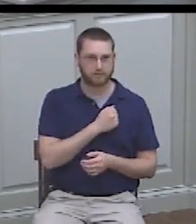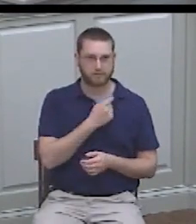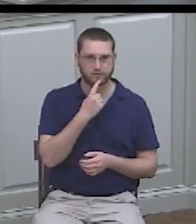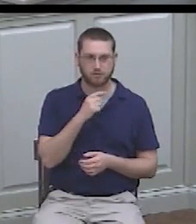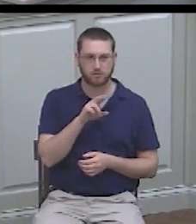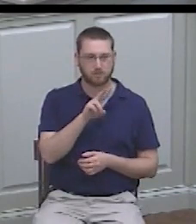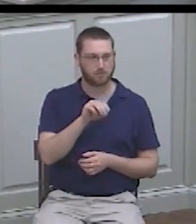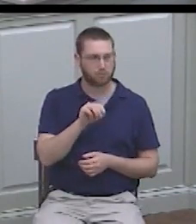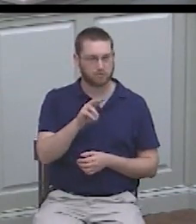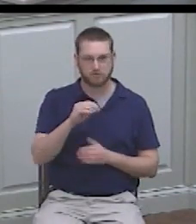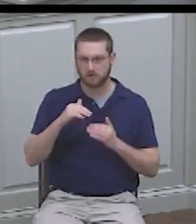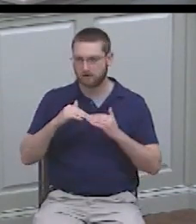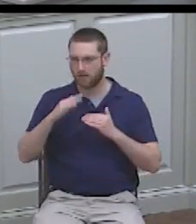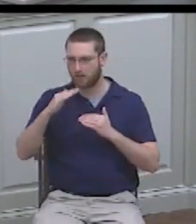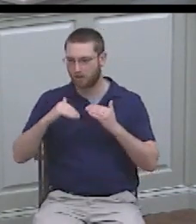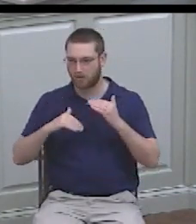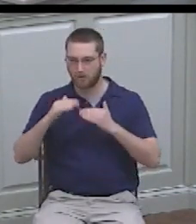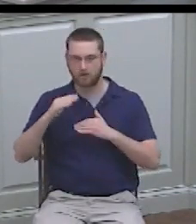is annually.